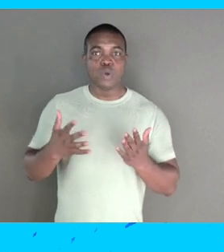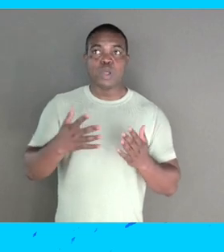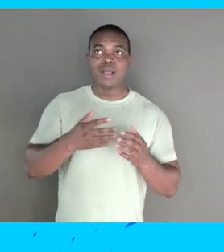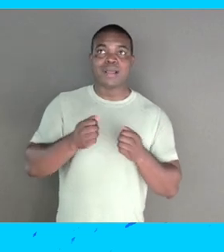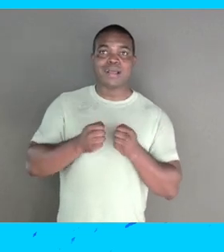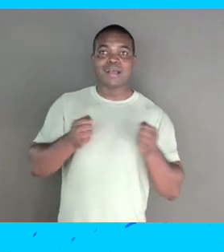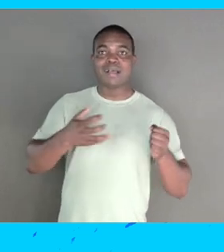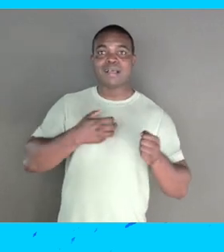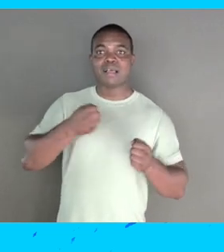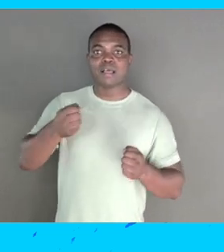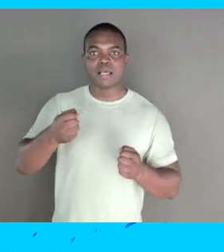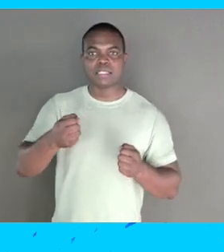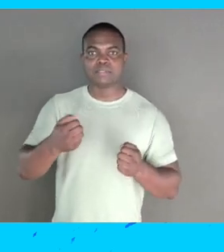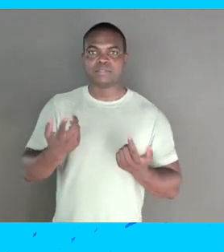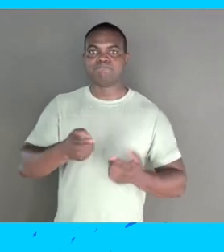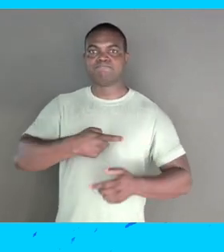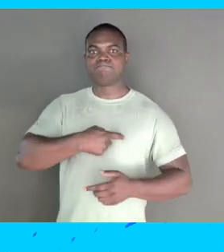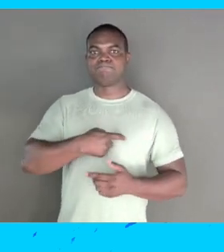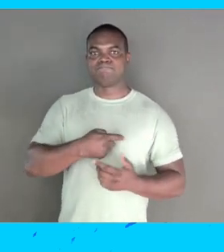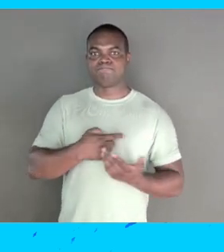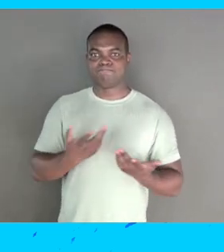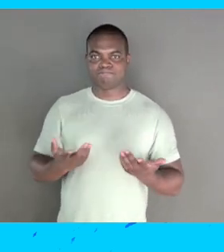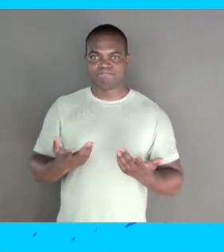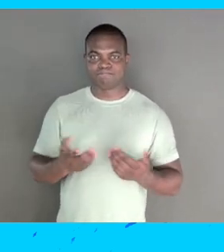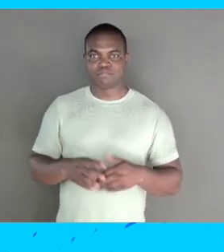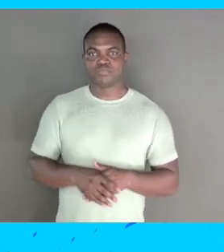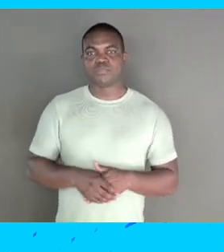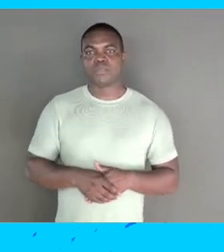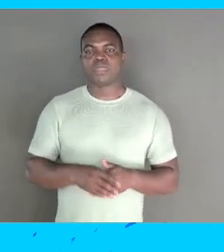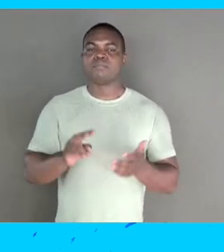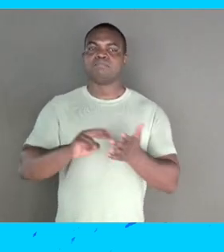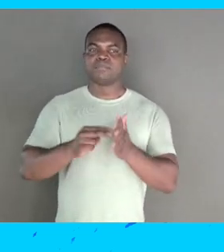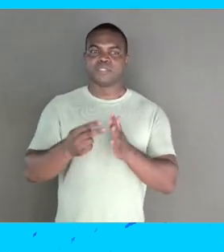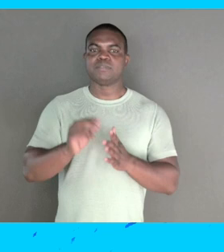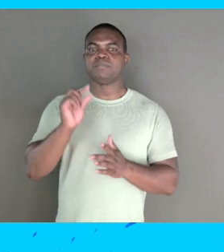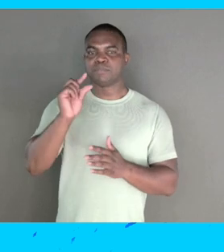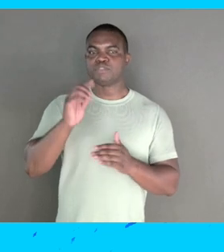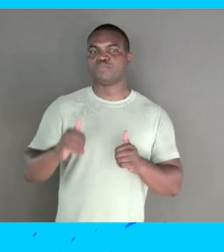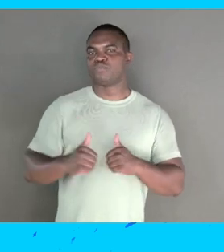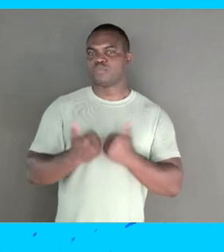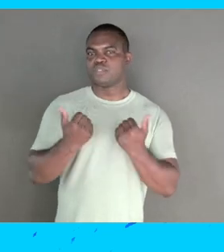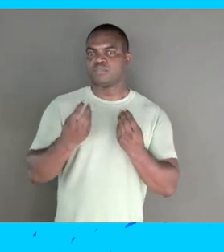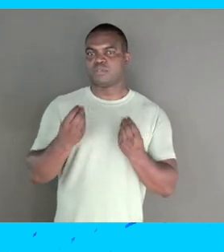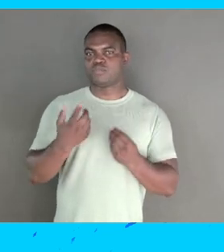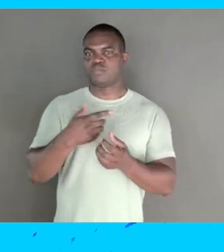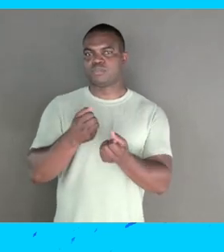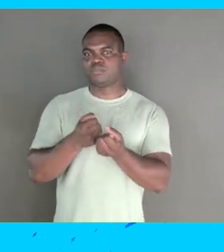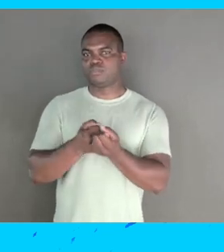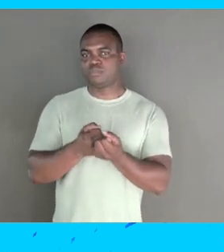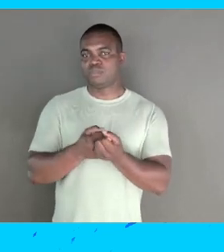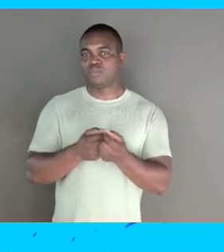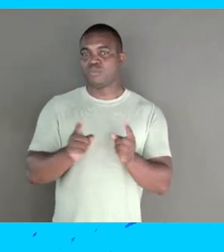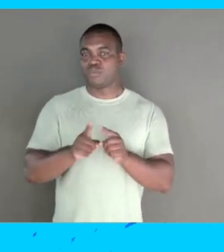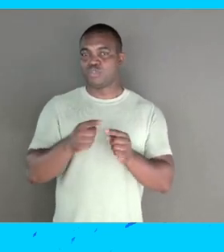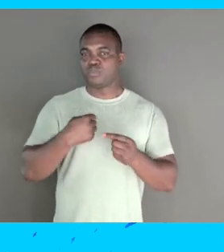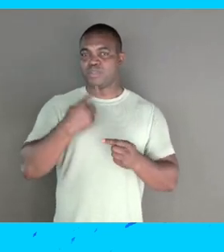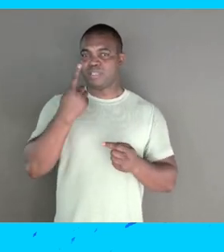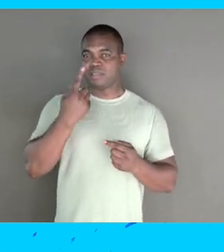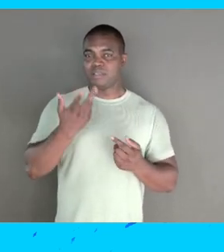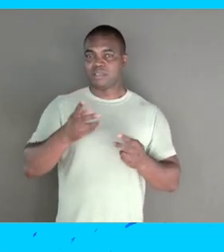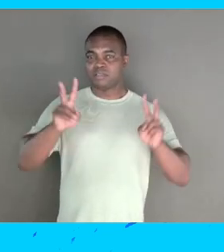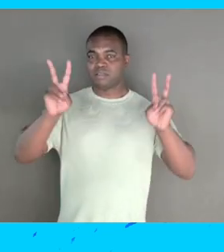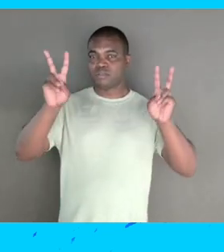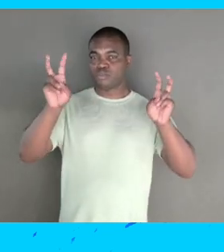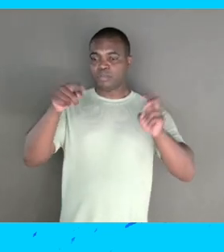makes this a challenge. I feel like localization of the subject is imperative and it's paramount, let's